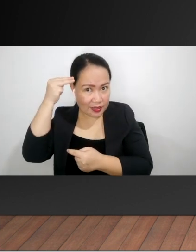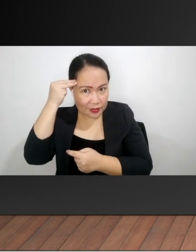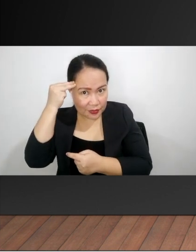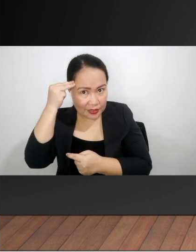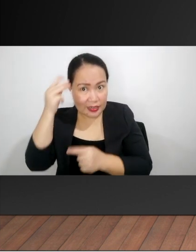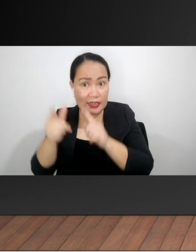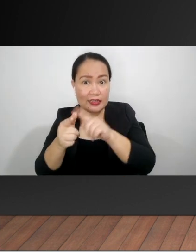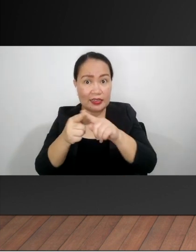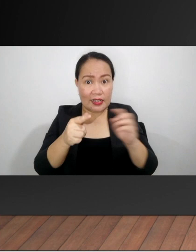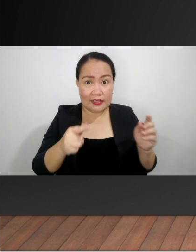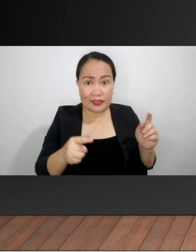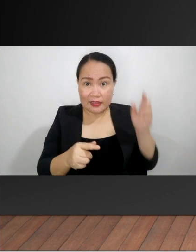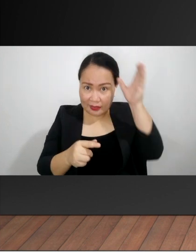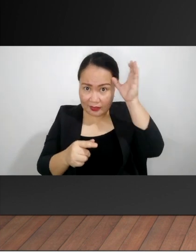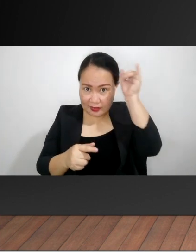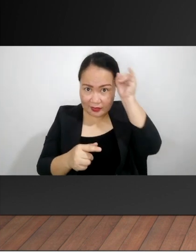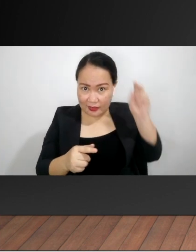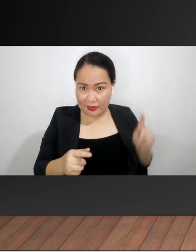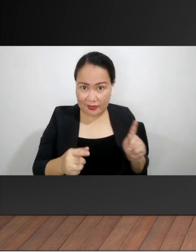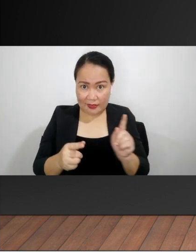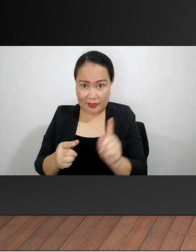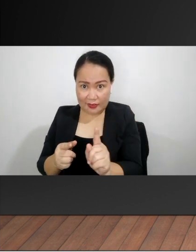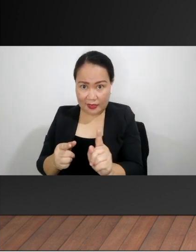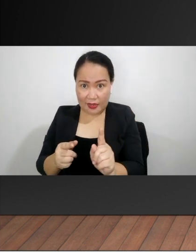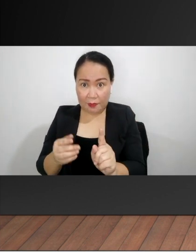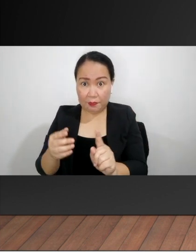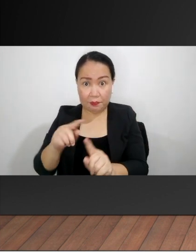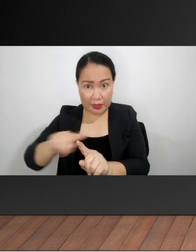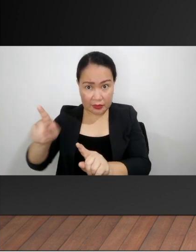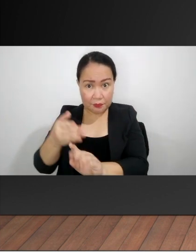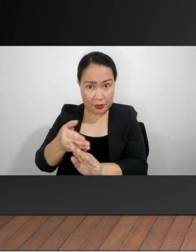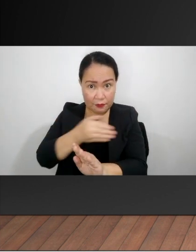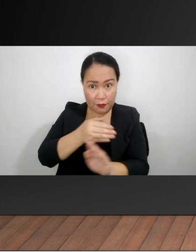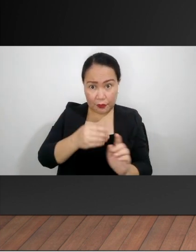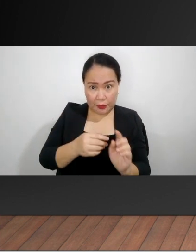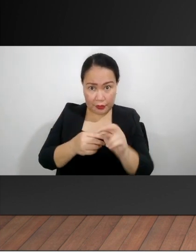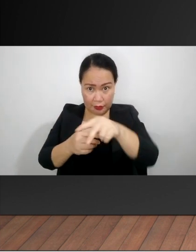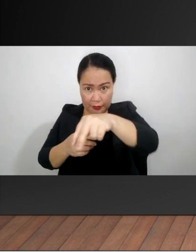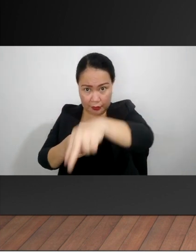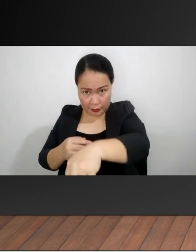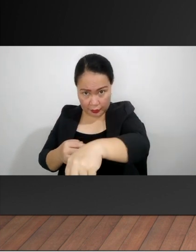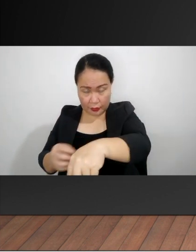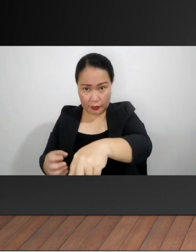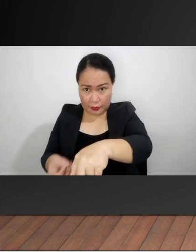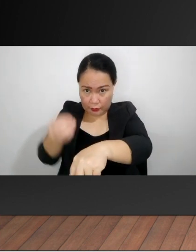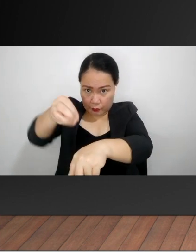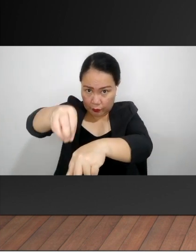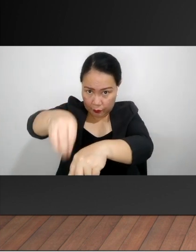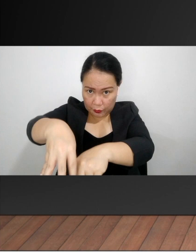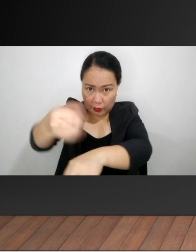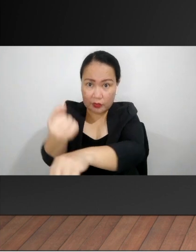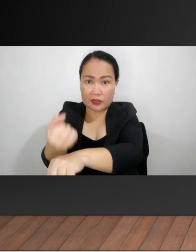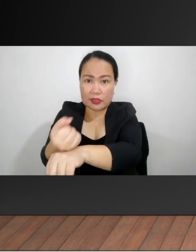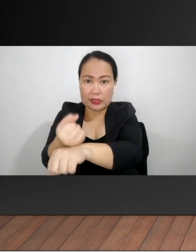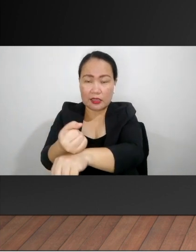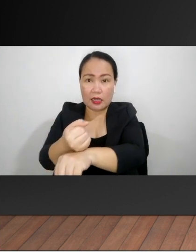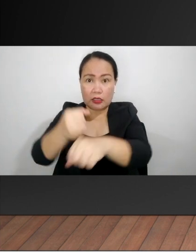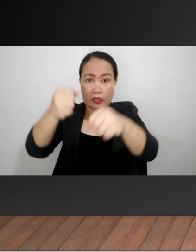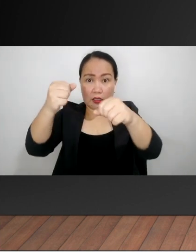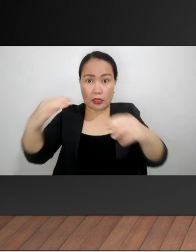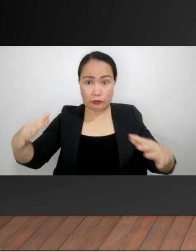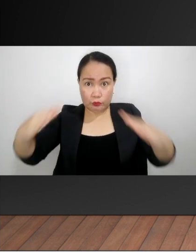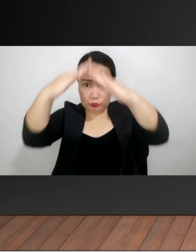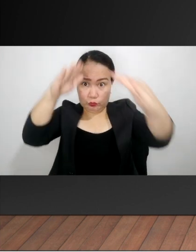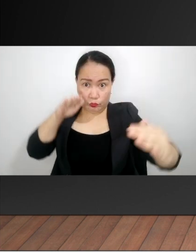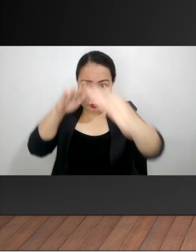it was Ibarra's turn. Before Ibarra went down to the pit to place the stone, the derrick